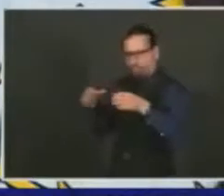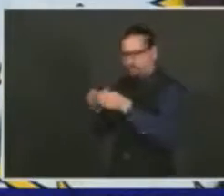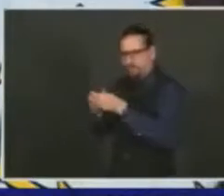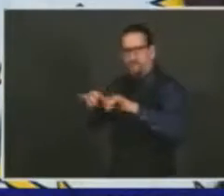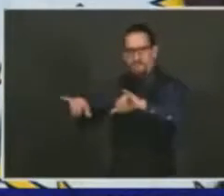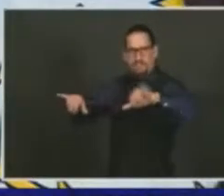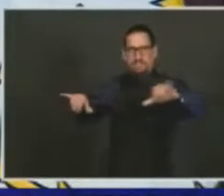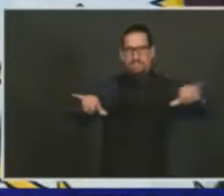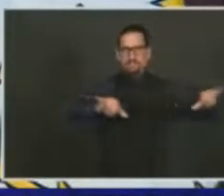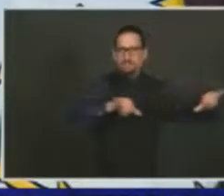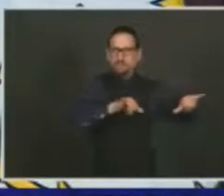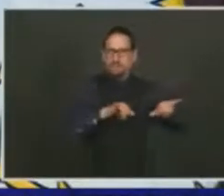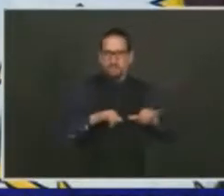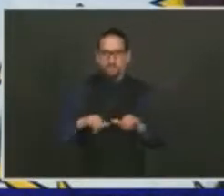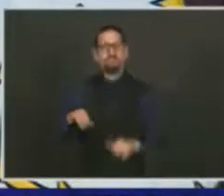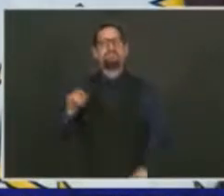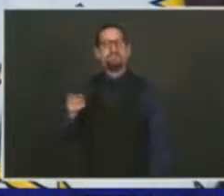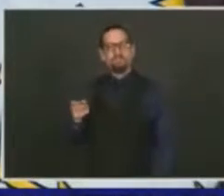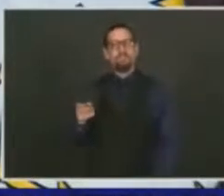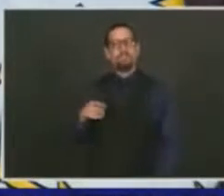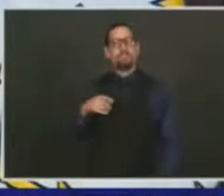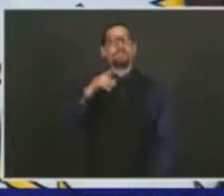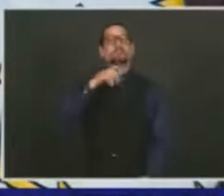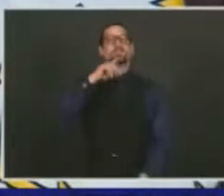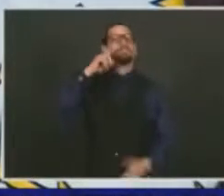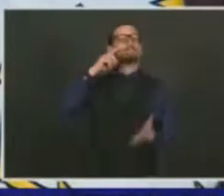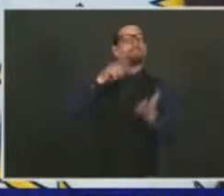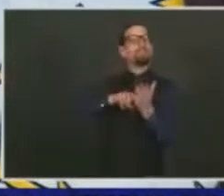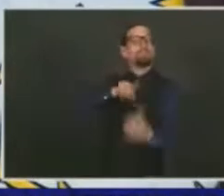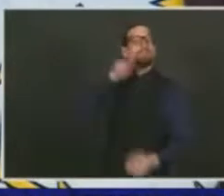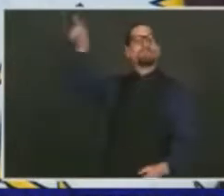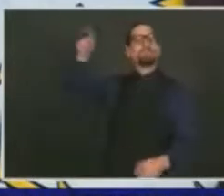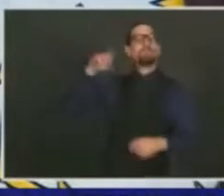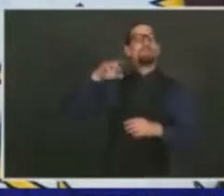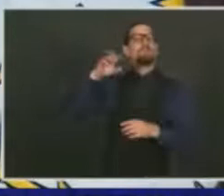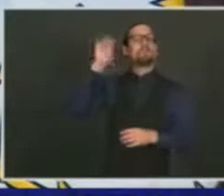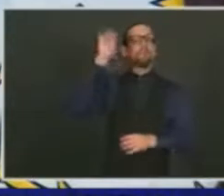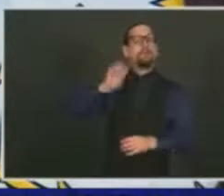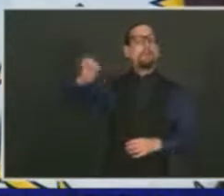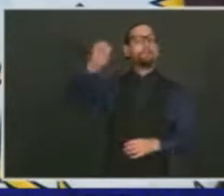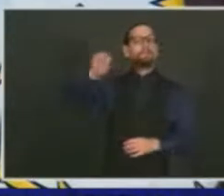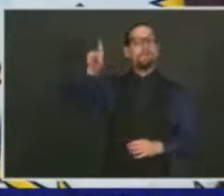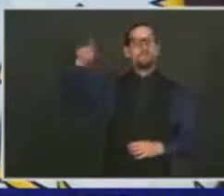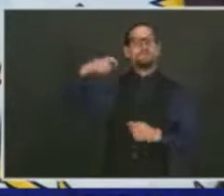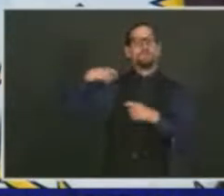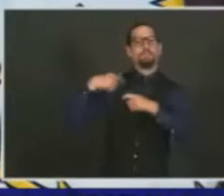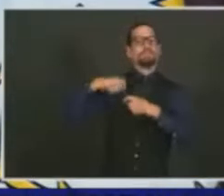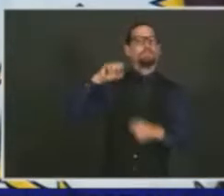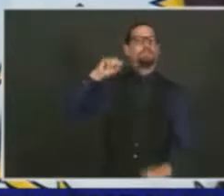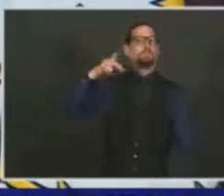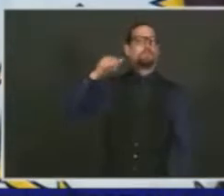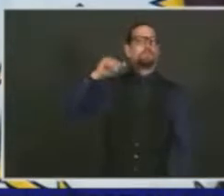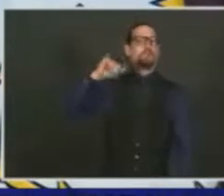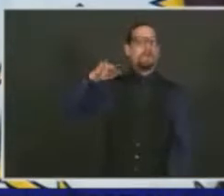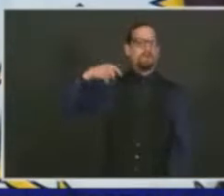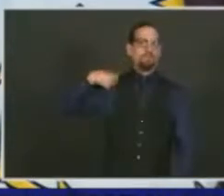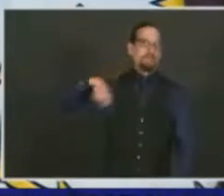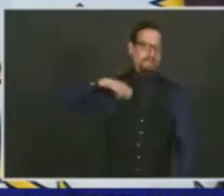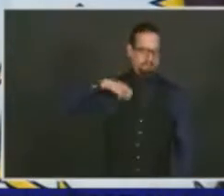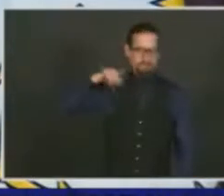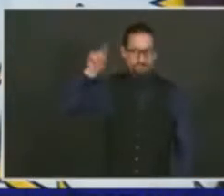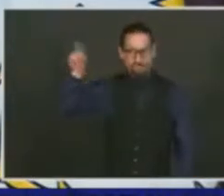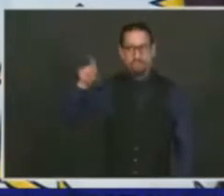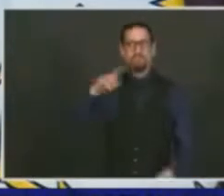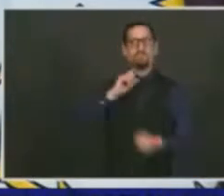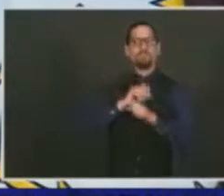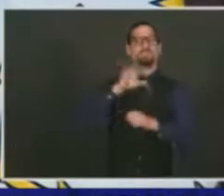Spain, which found that 87% of school cases were single cases and not transmitted to others. So